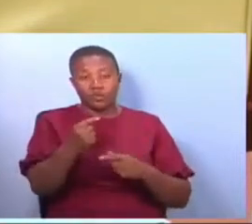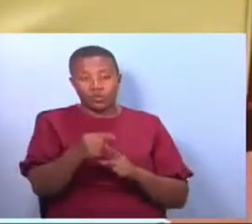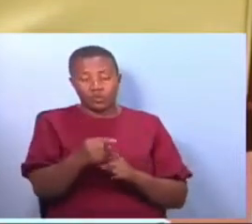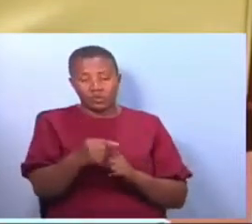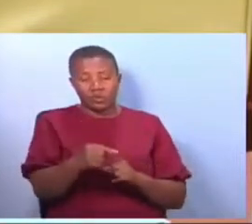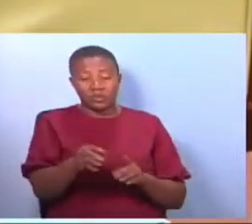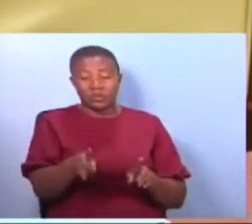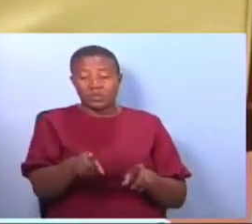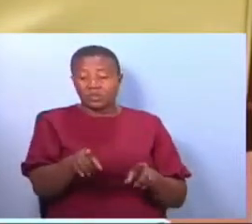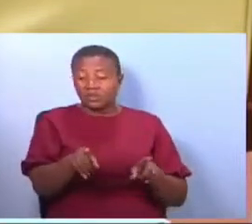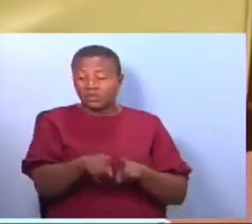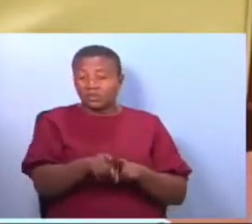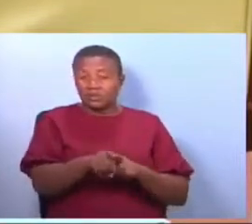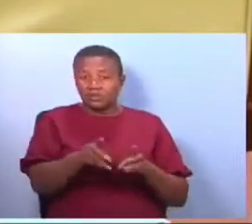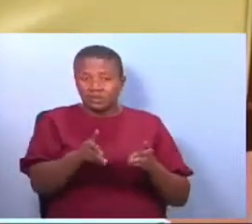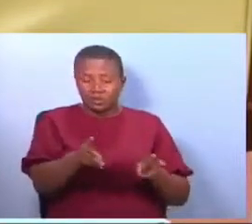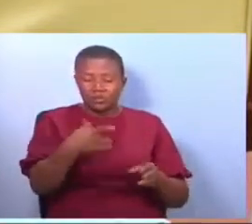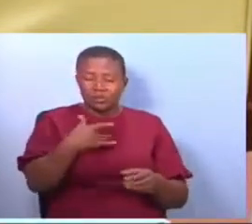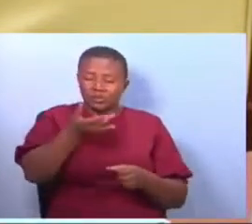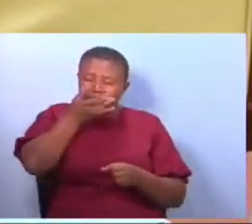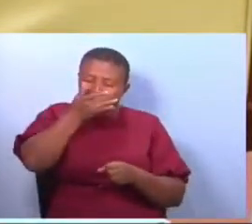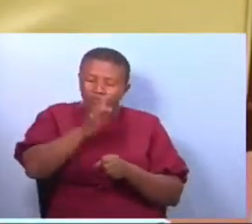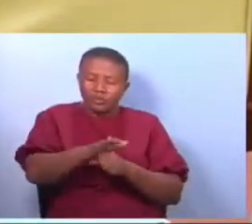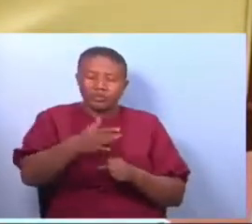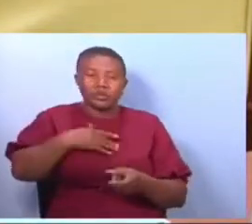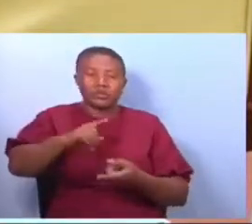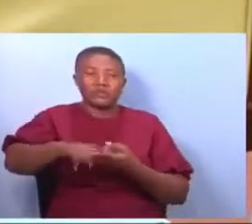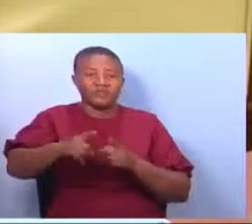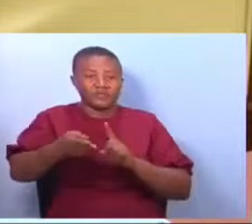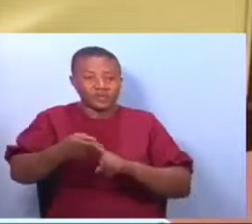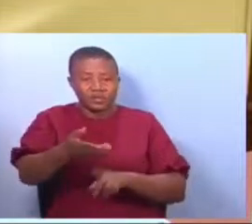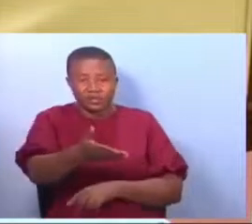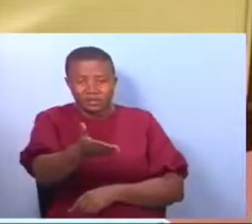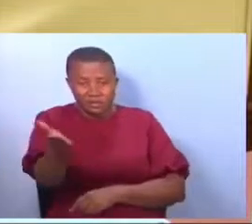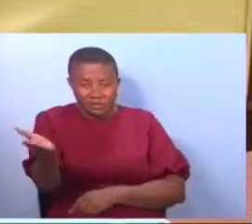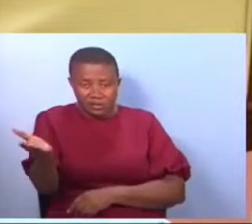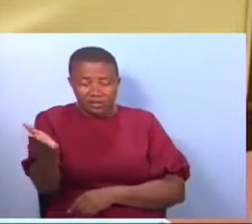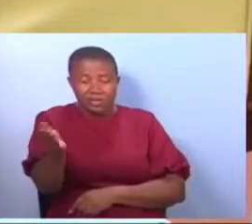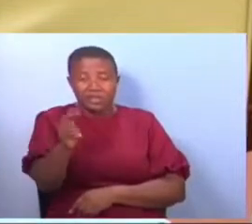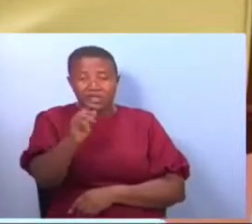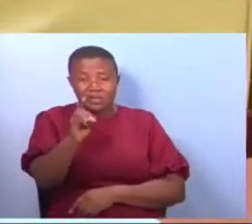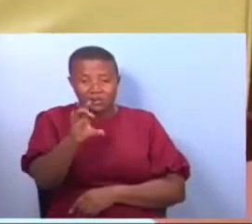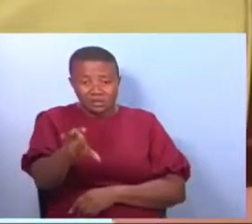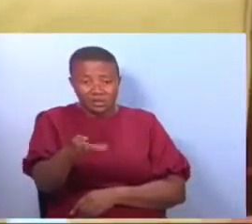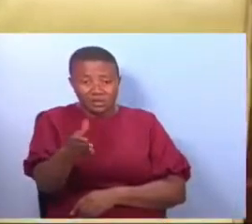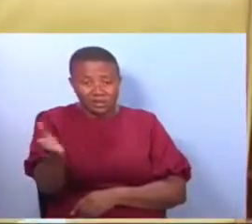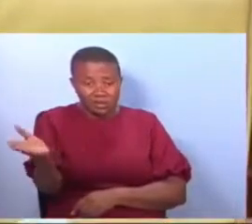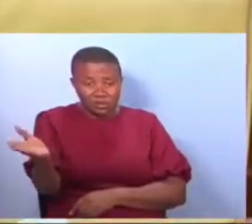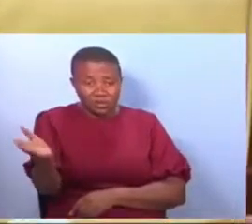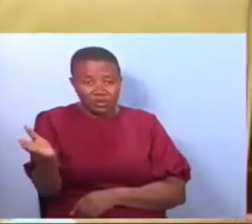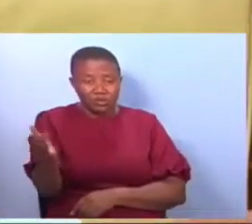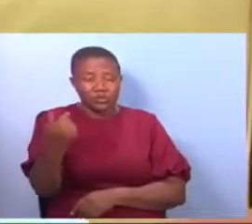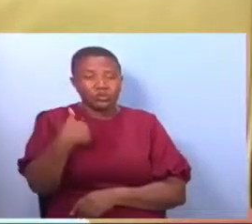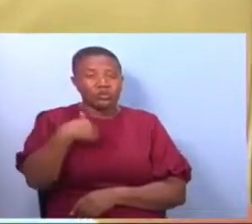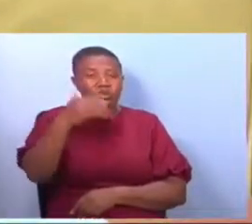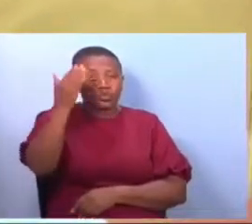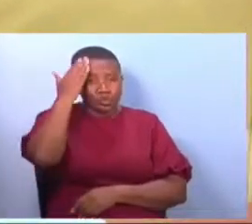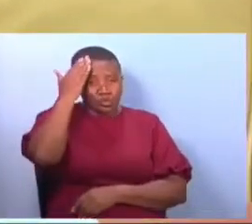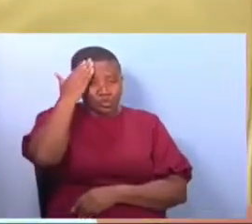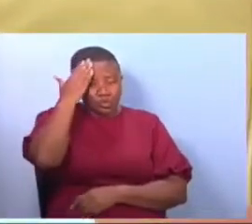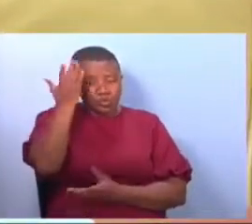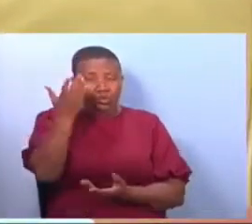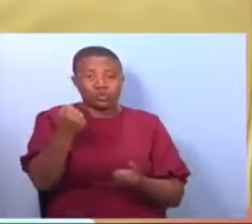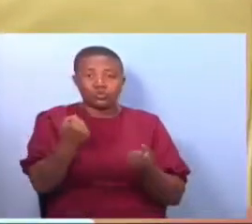want to assure my friends who are in government that we know the support we